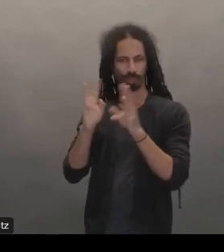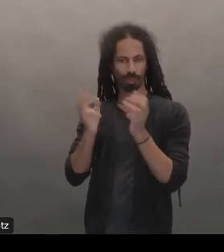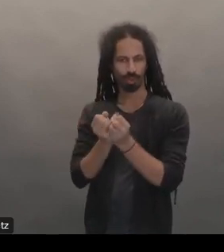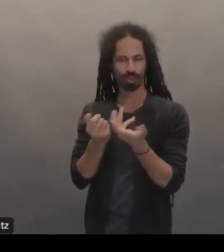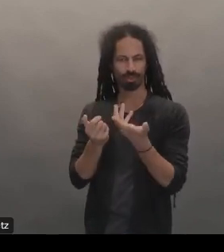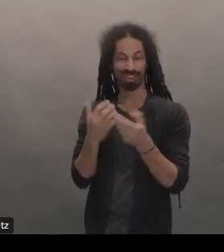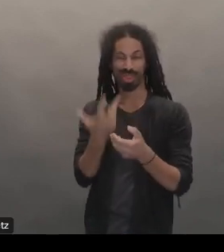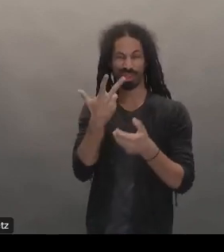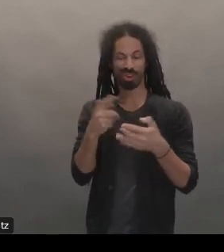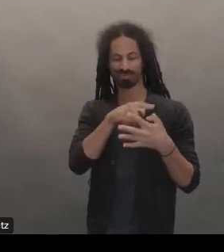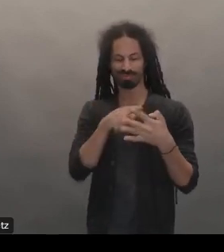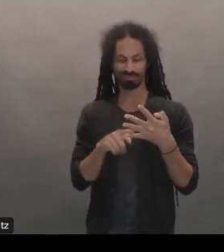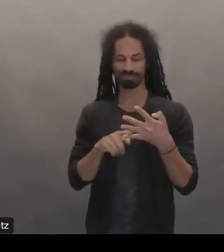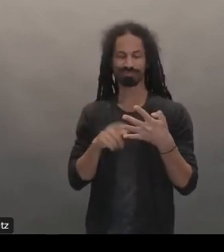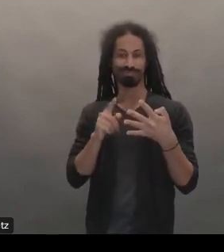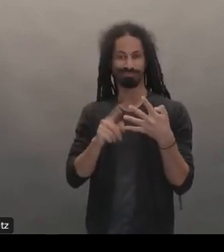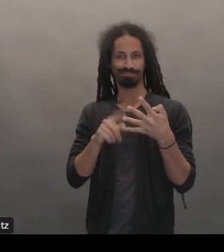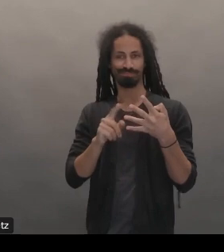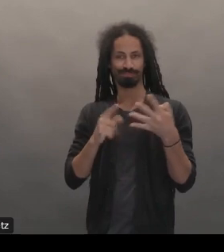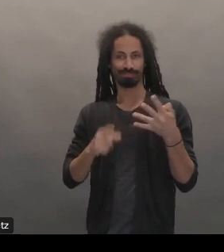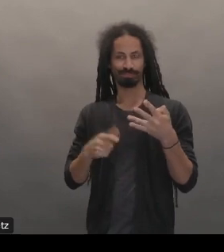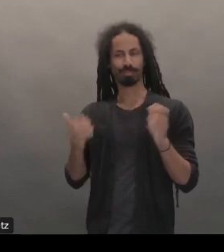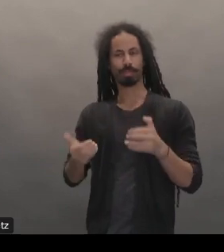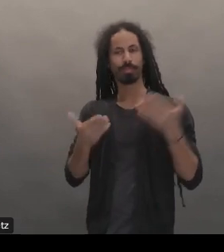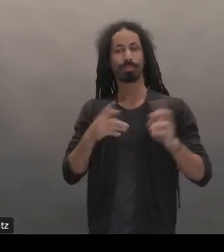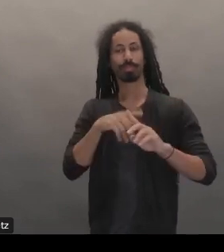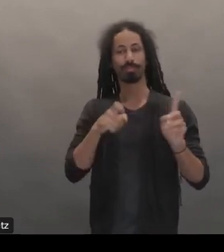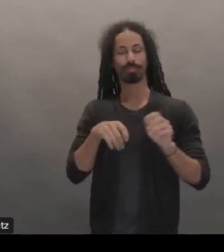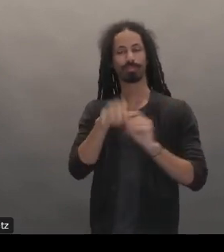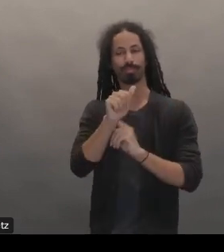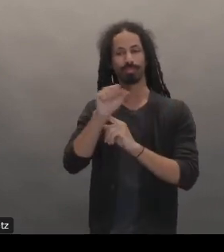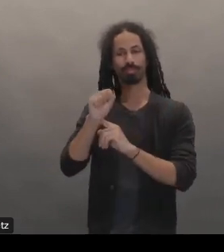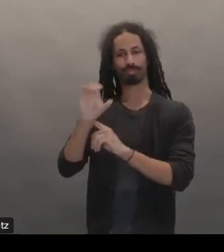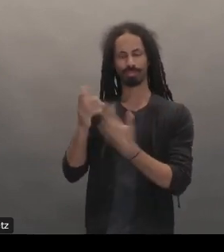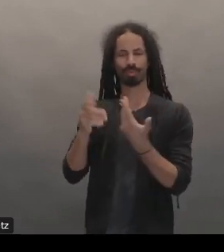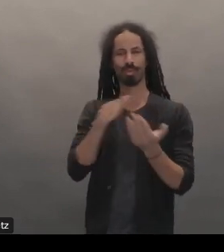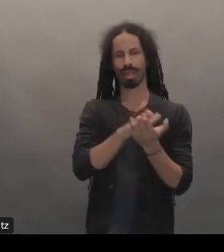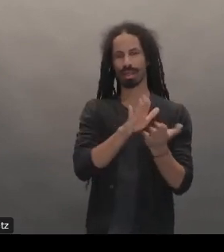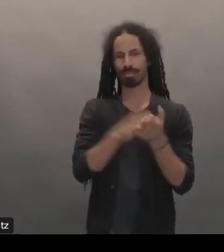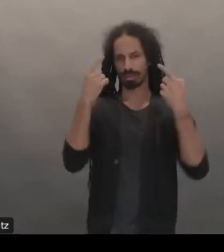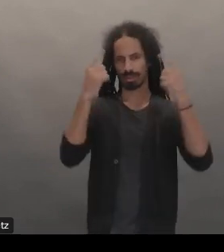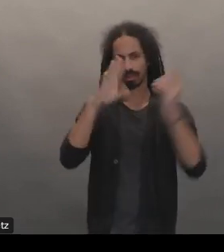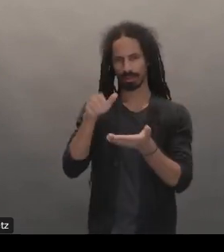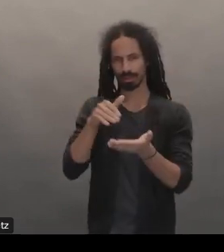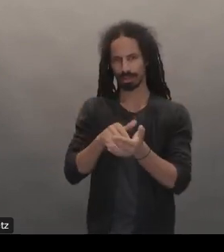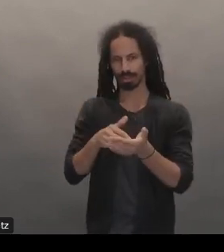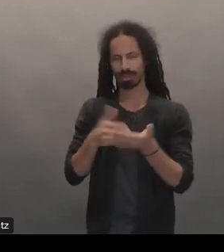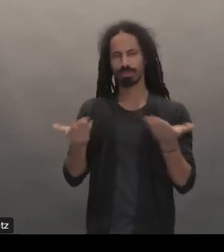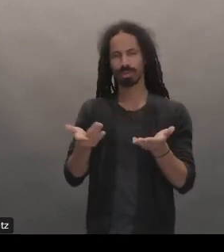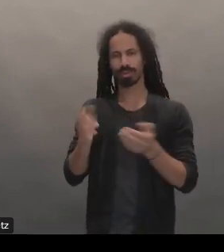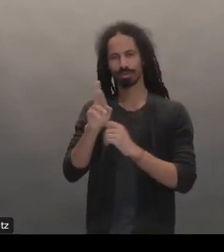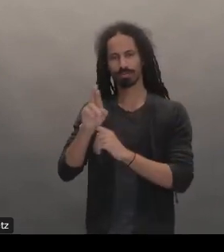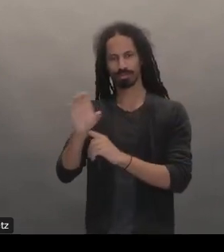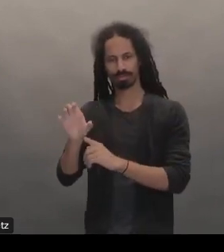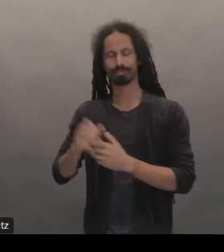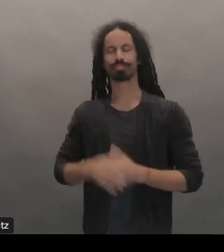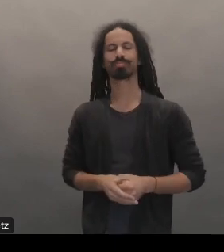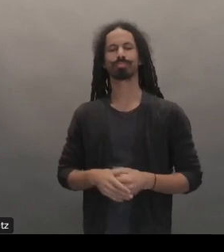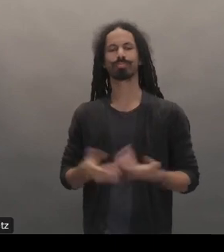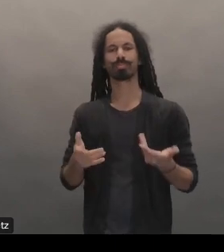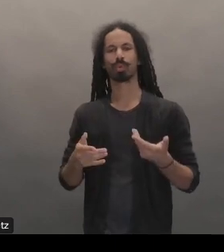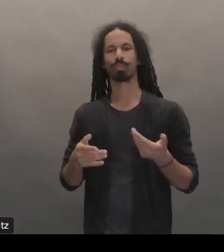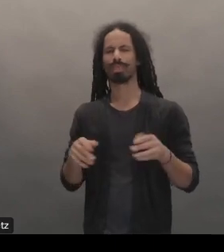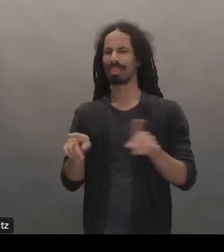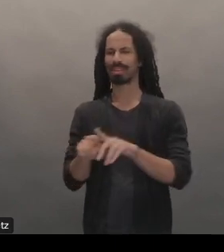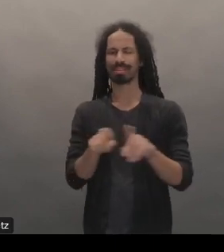by the Academic Success Center here at RRC Polytech. So in the previous 2 workshops, citations have